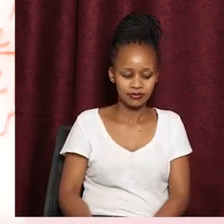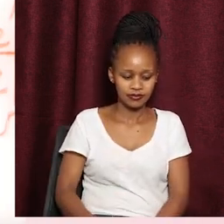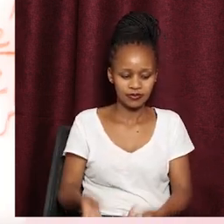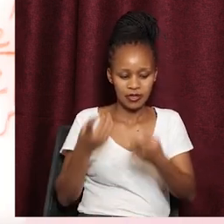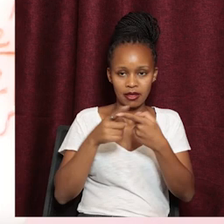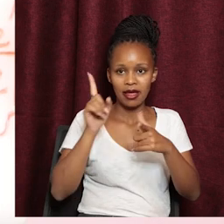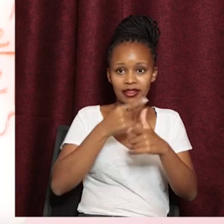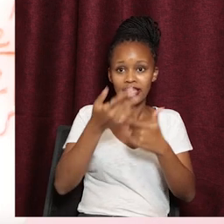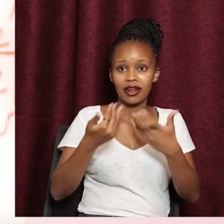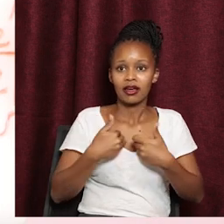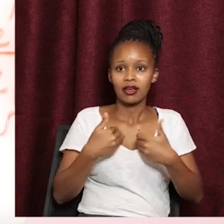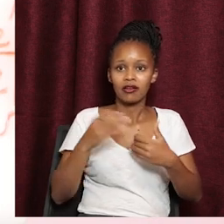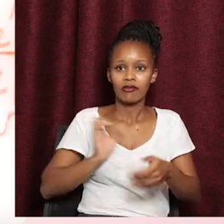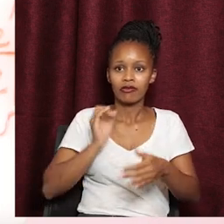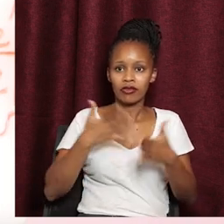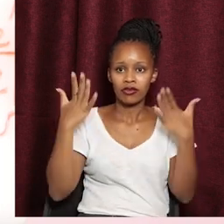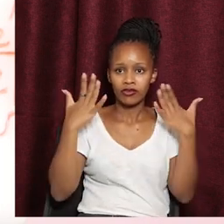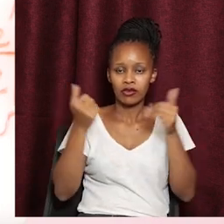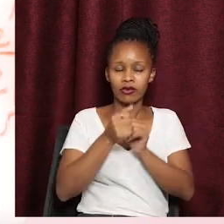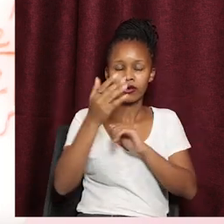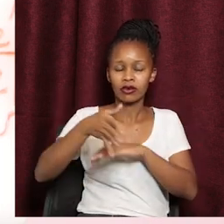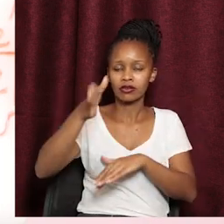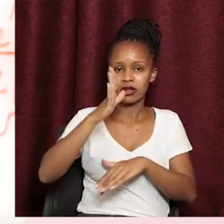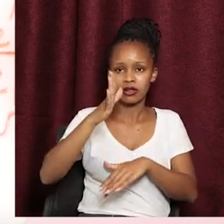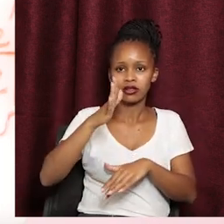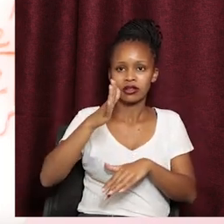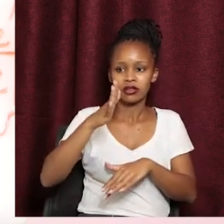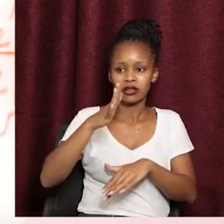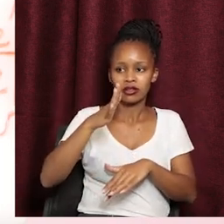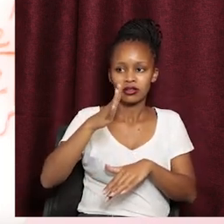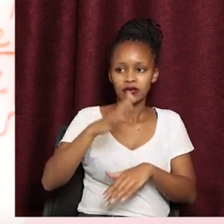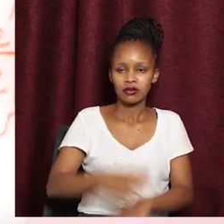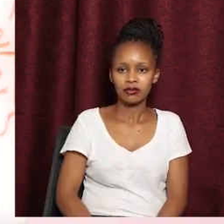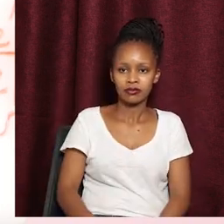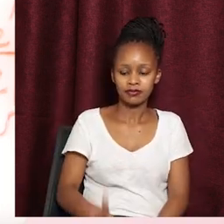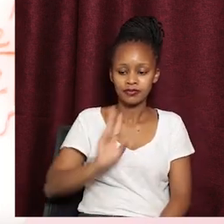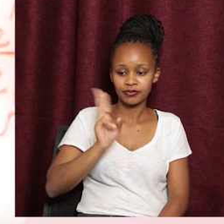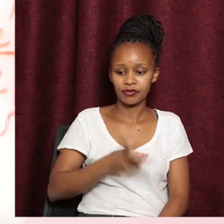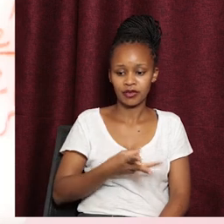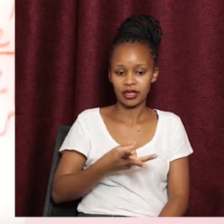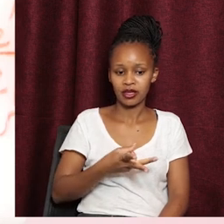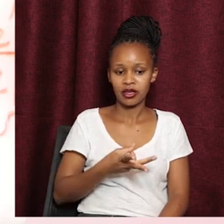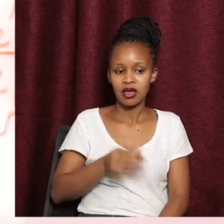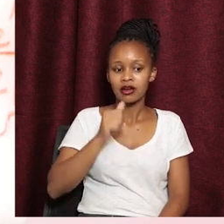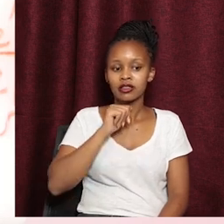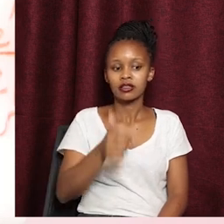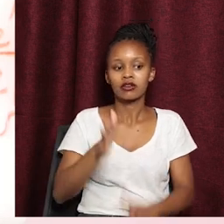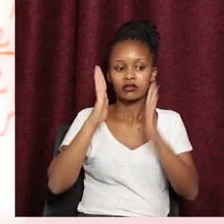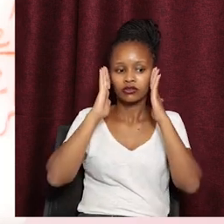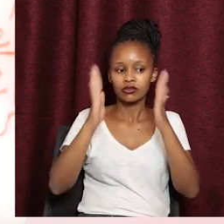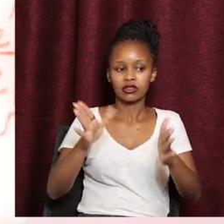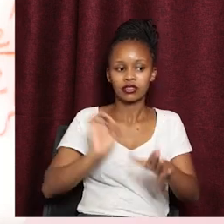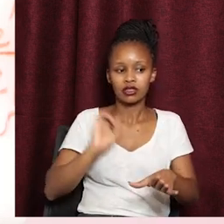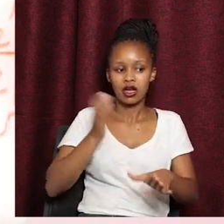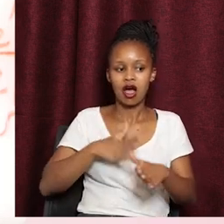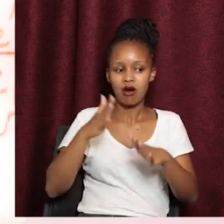our eternity with God. Hence, we ought not to focus our attention